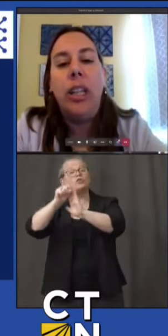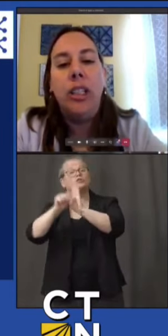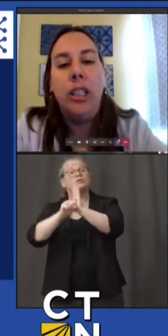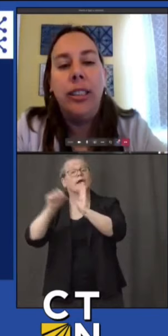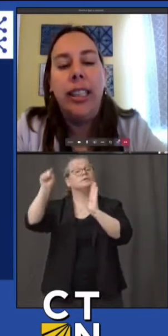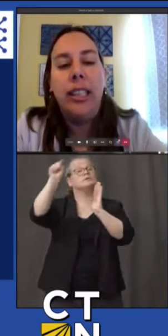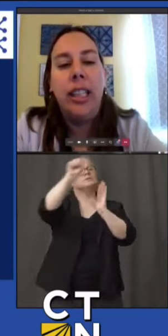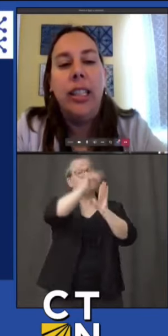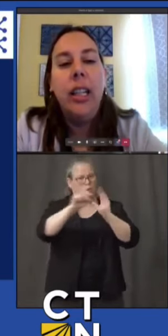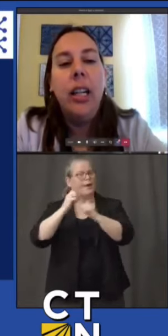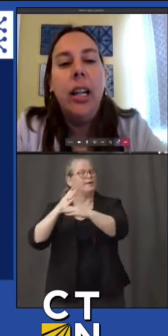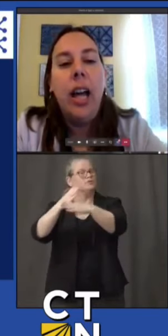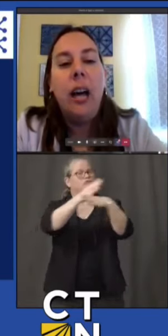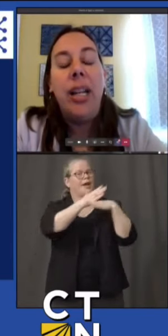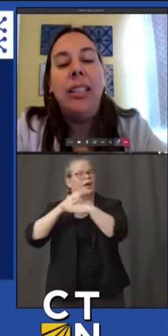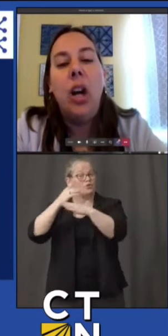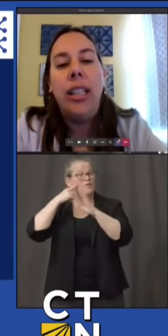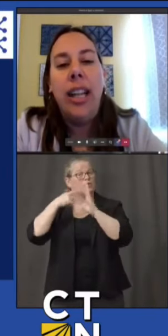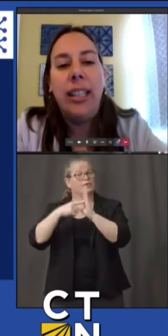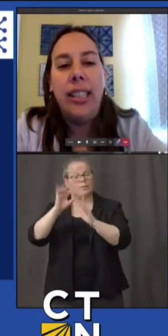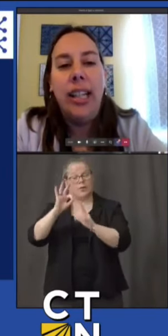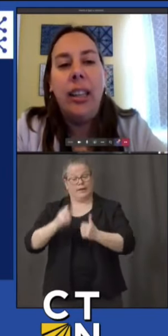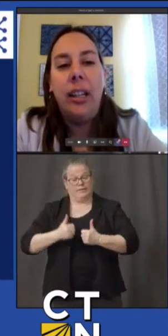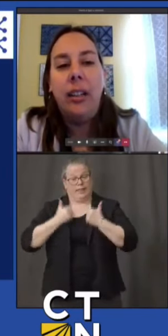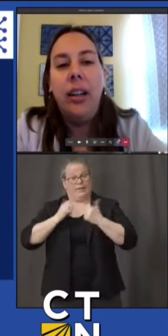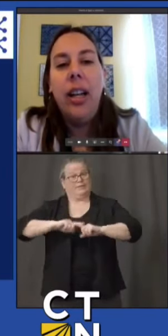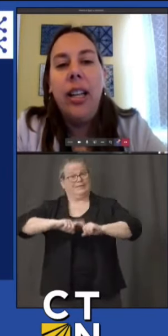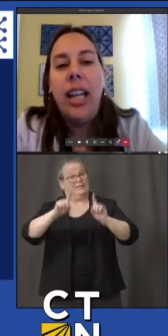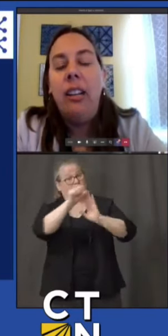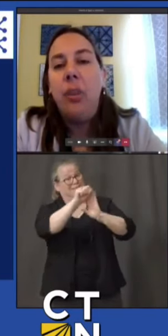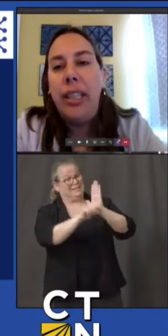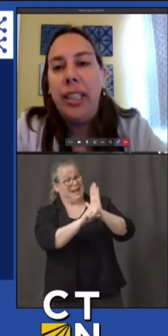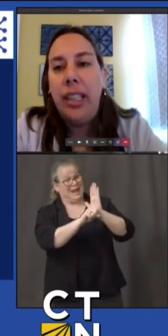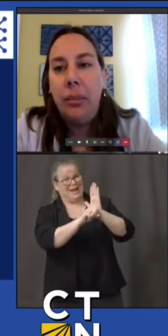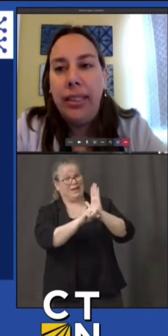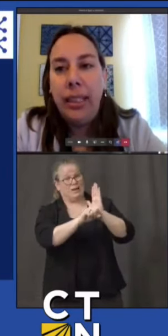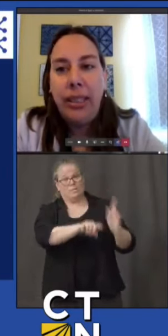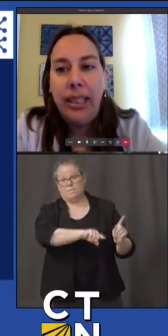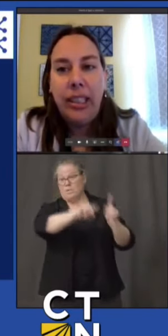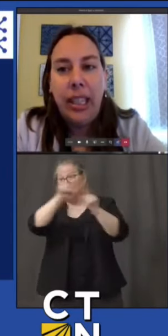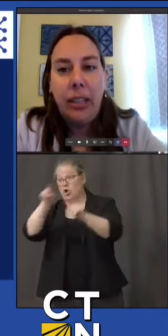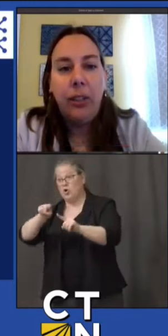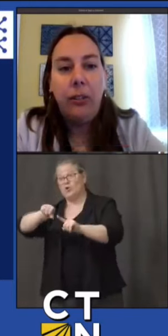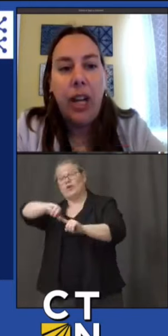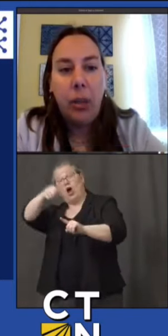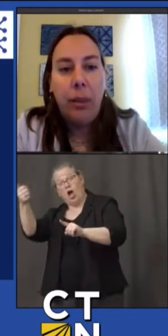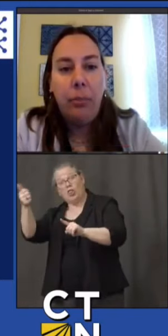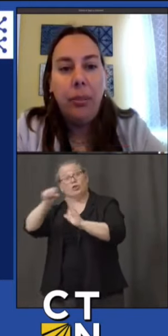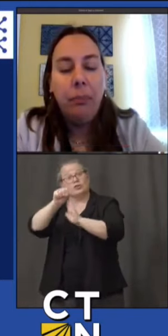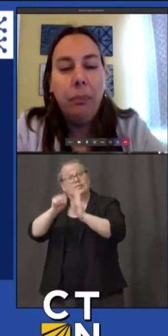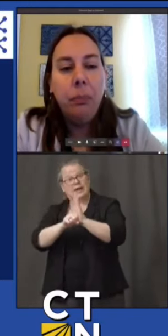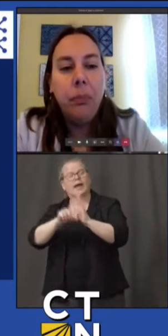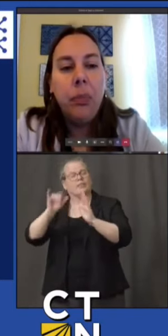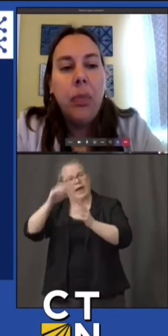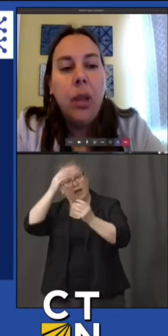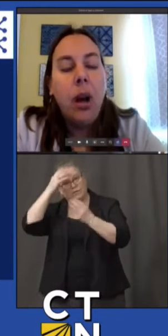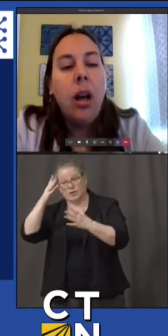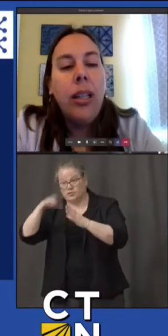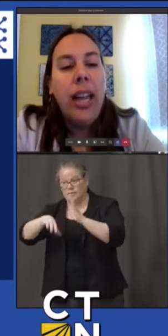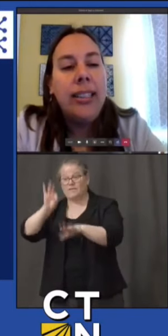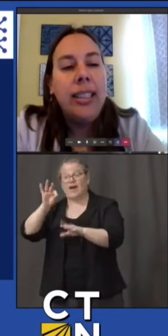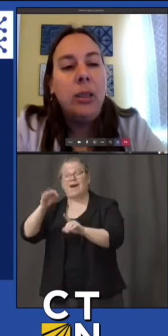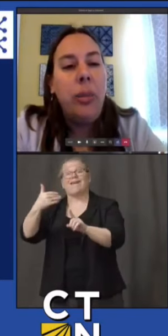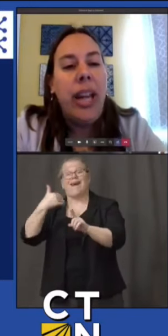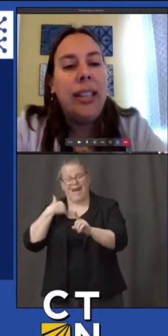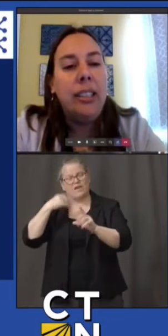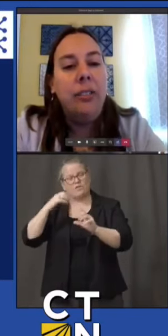in one jurisdiction and has contacts in another, that information can be seamlessly shared for follow-up. All